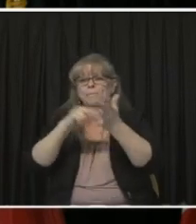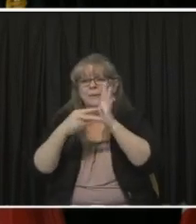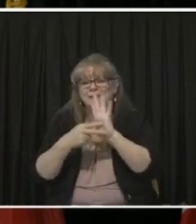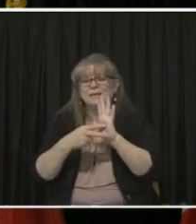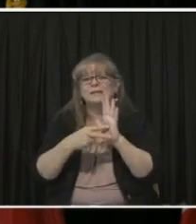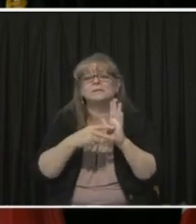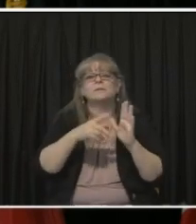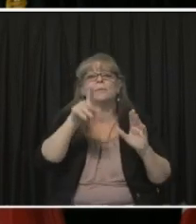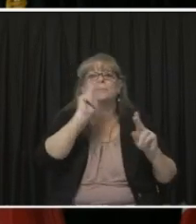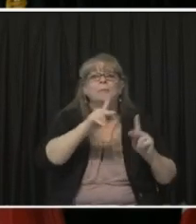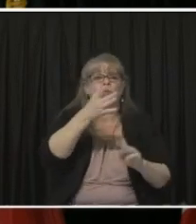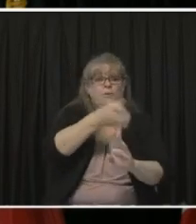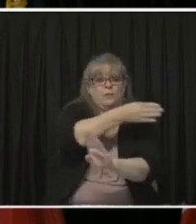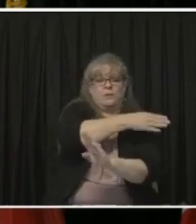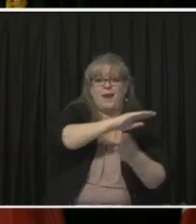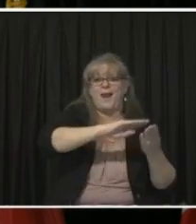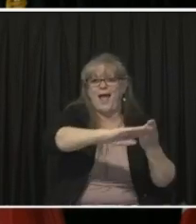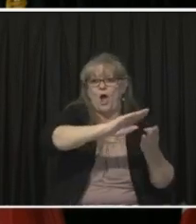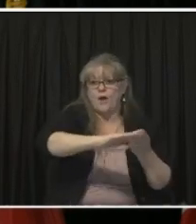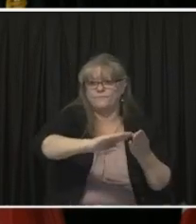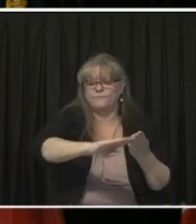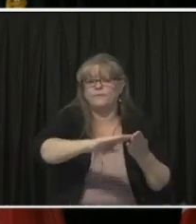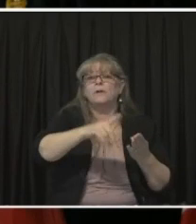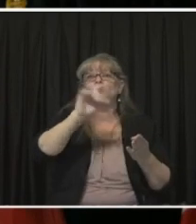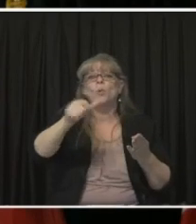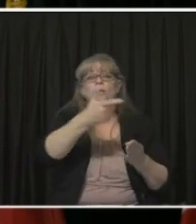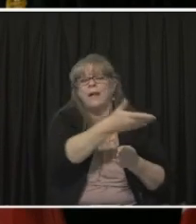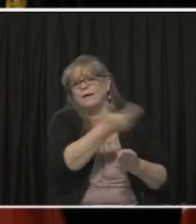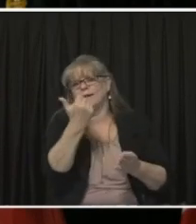that in the month of April had less work.